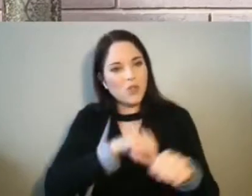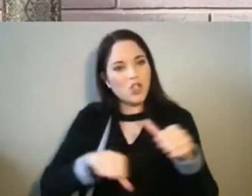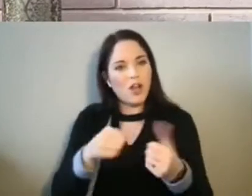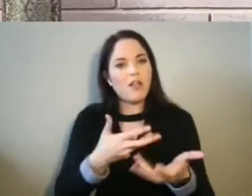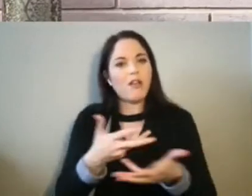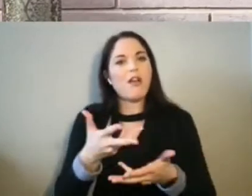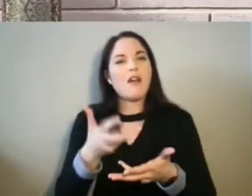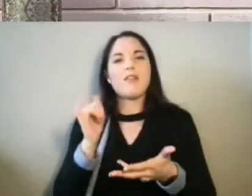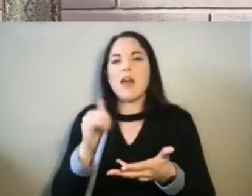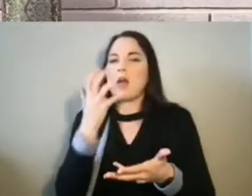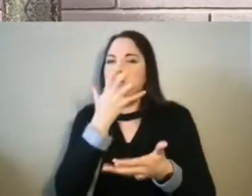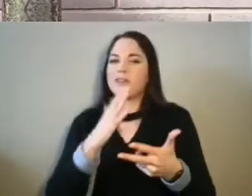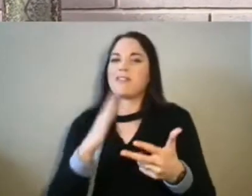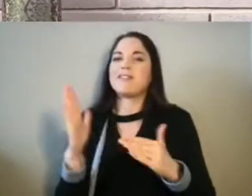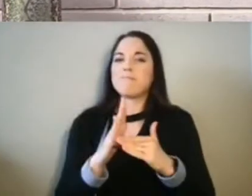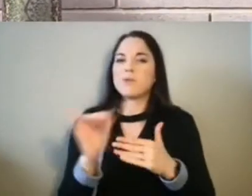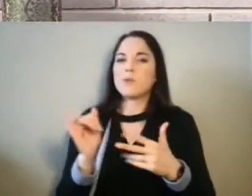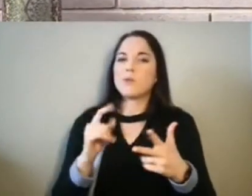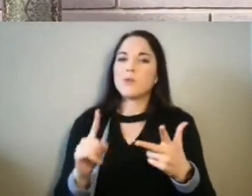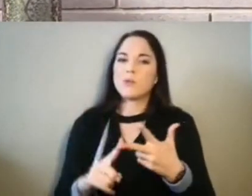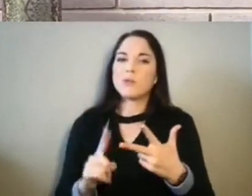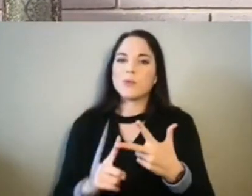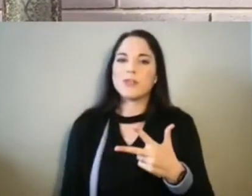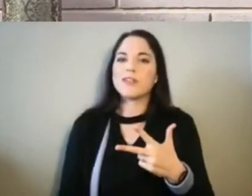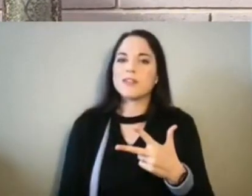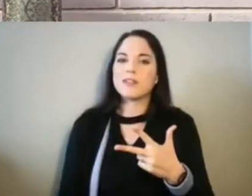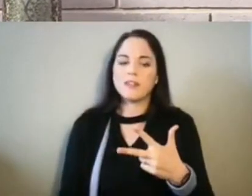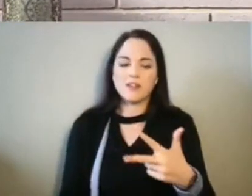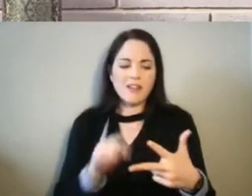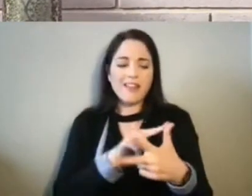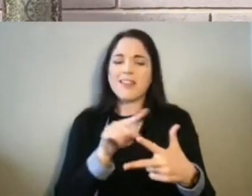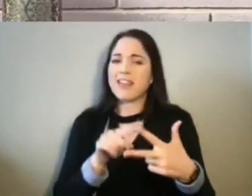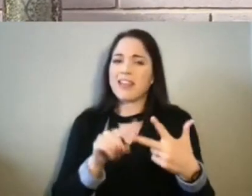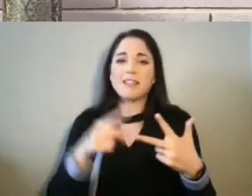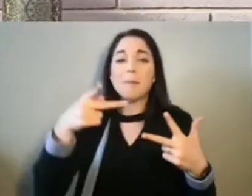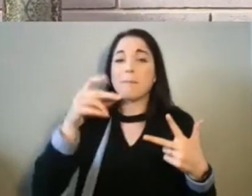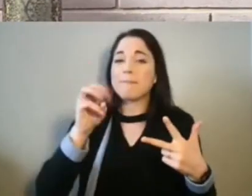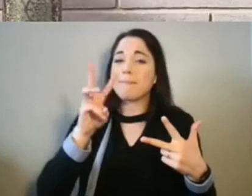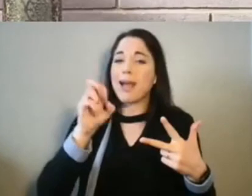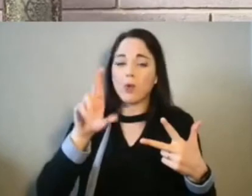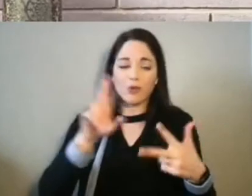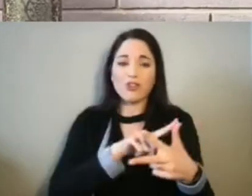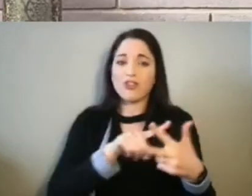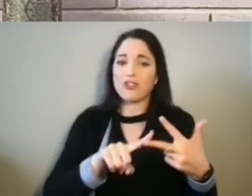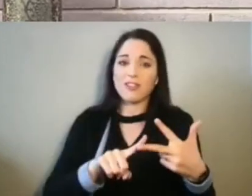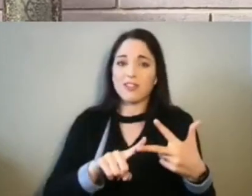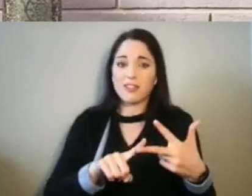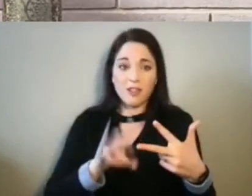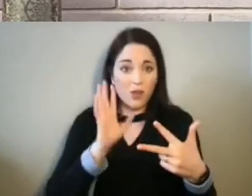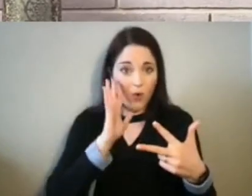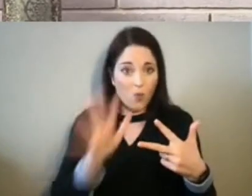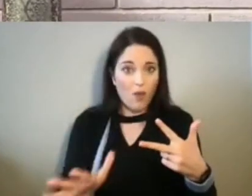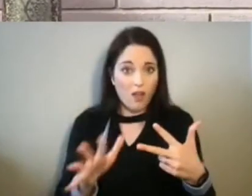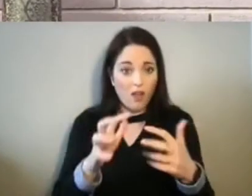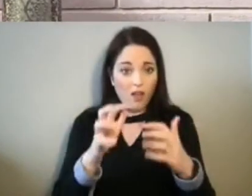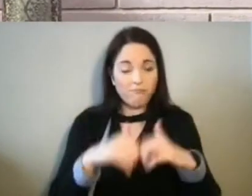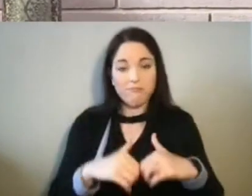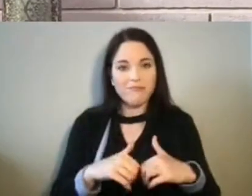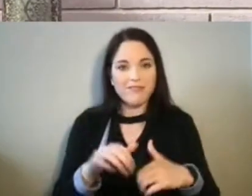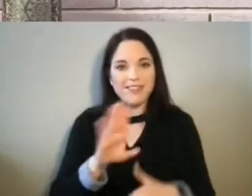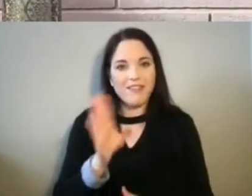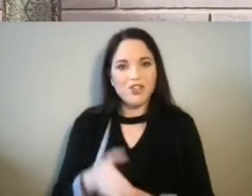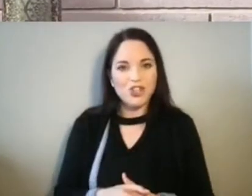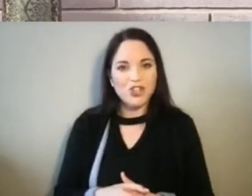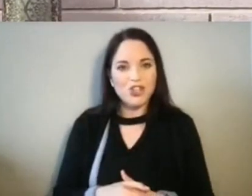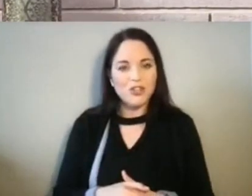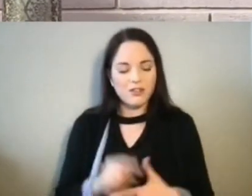through us. Our invitation is to be living temples. bringing this love and this grace